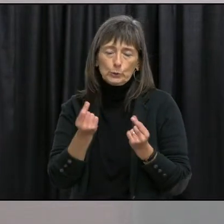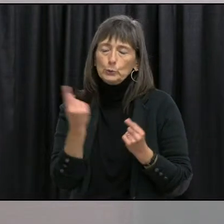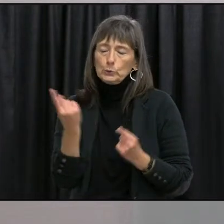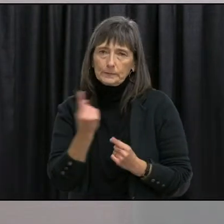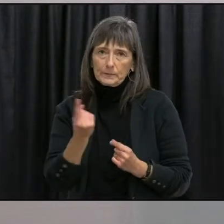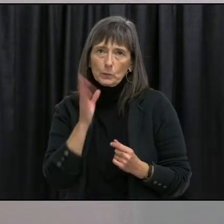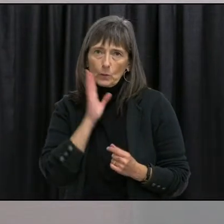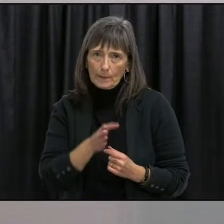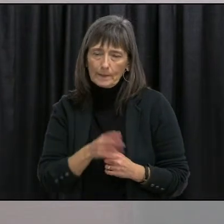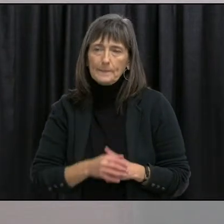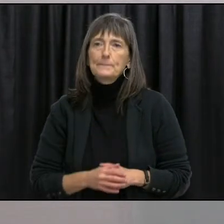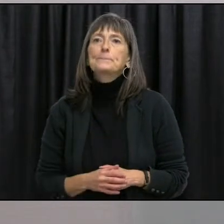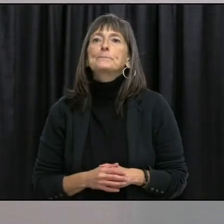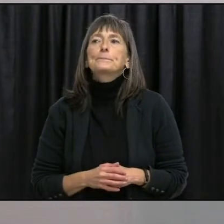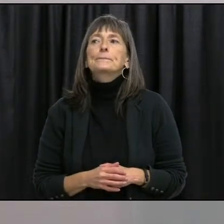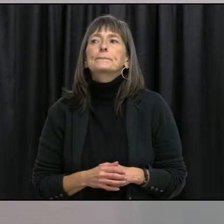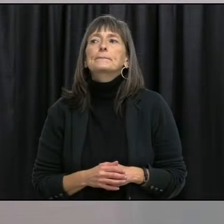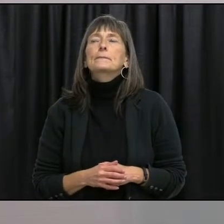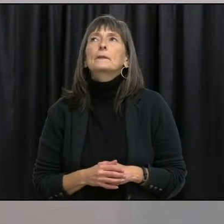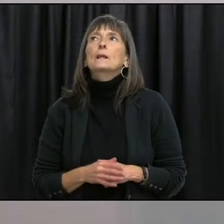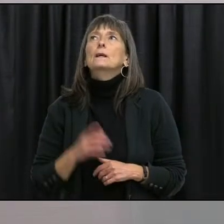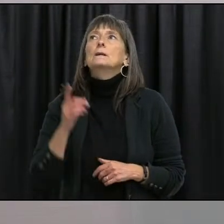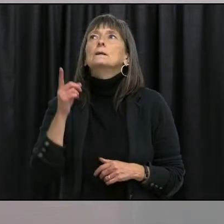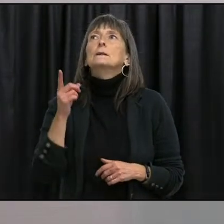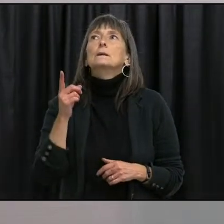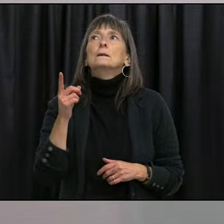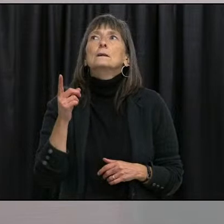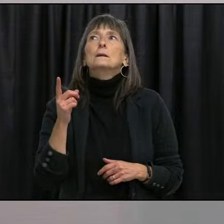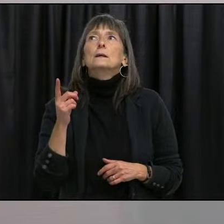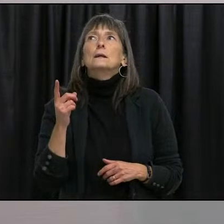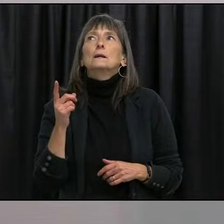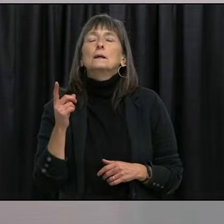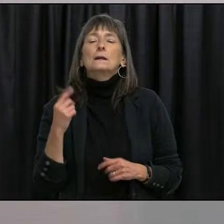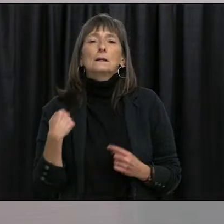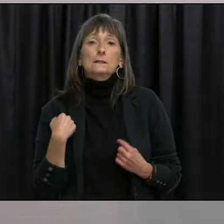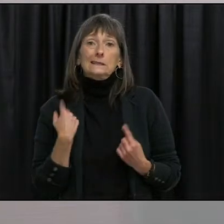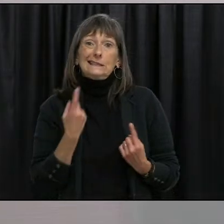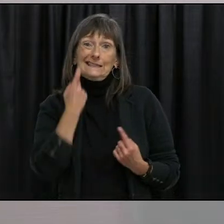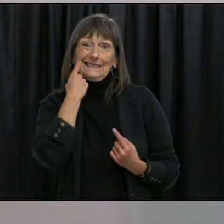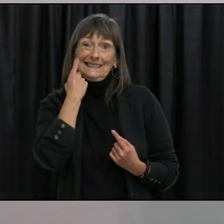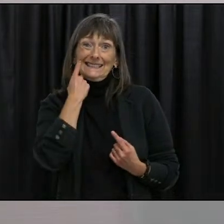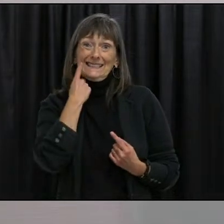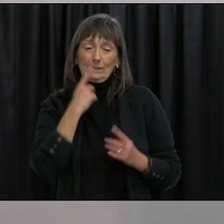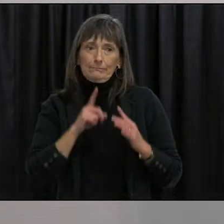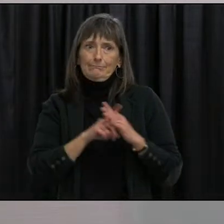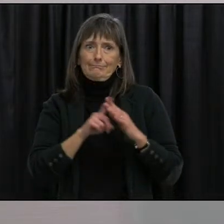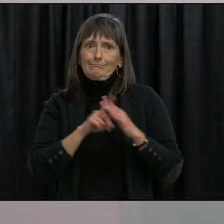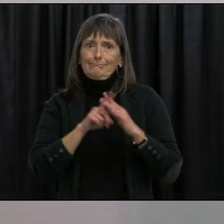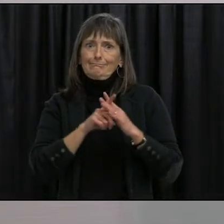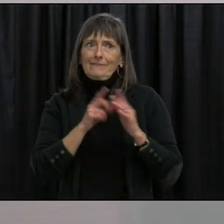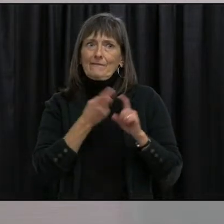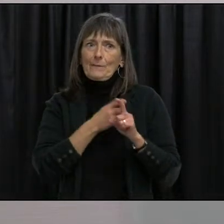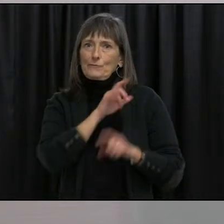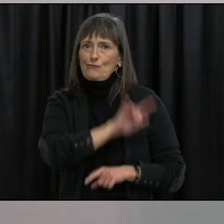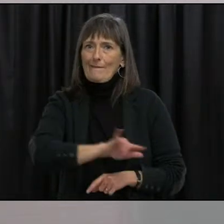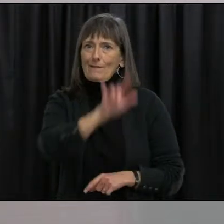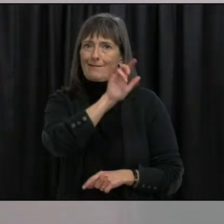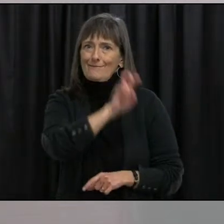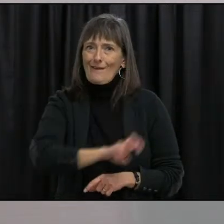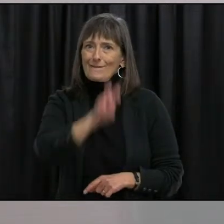And over the last couple of days, with the number of travel-related cases that we've seen a number of